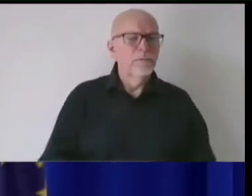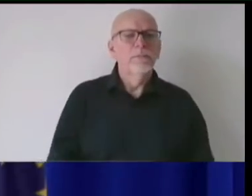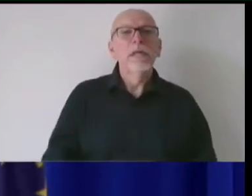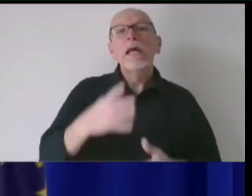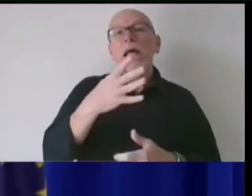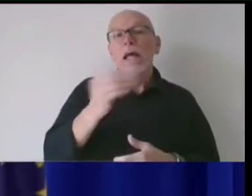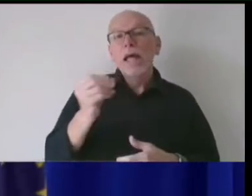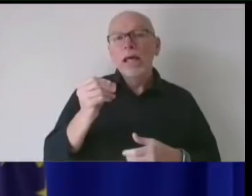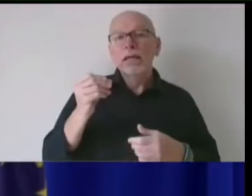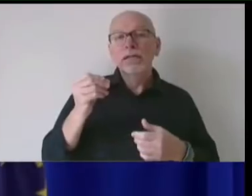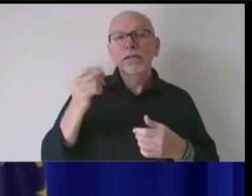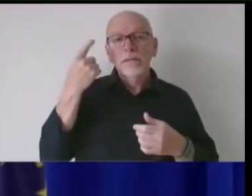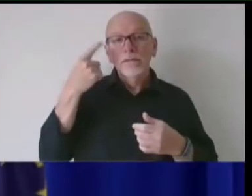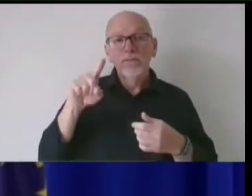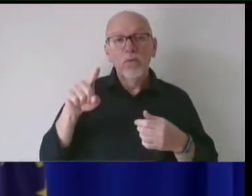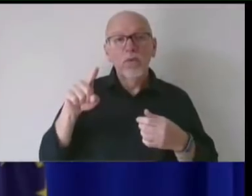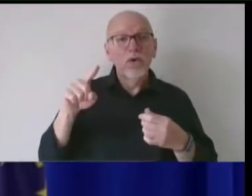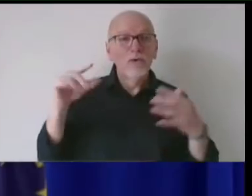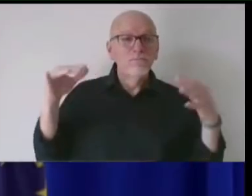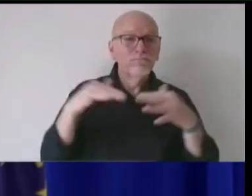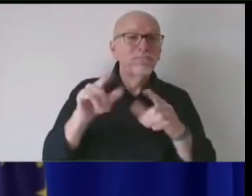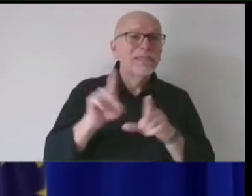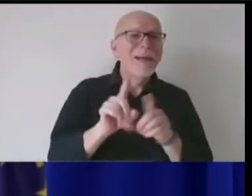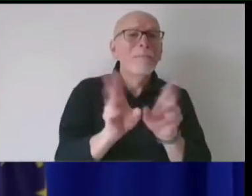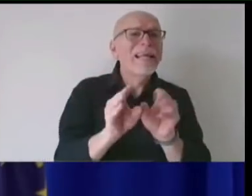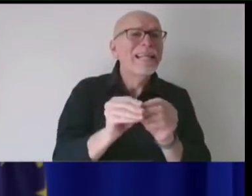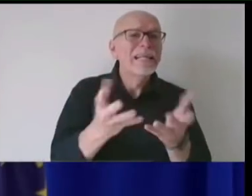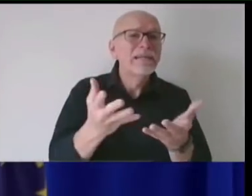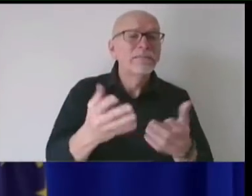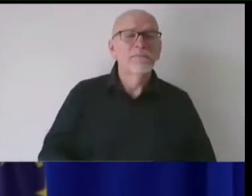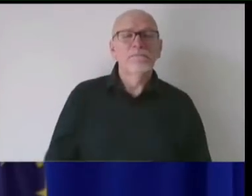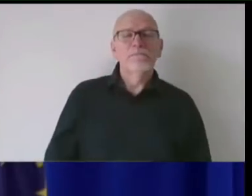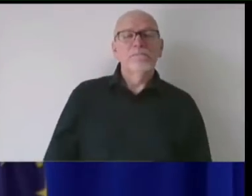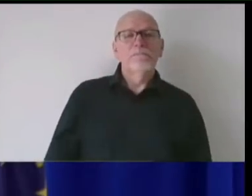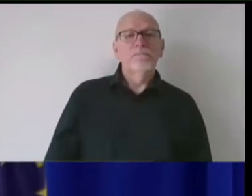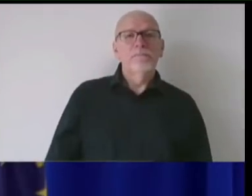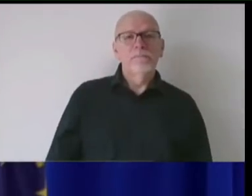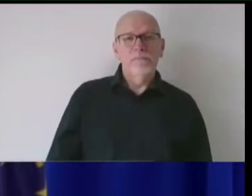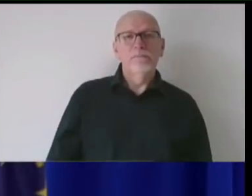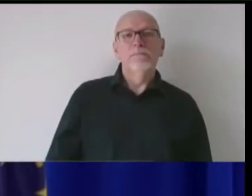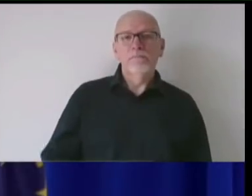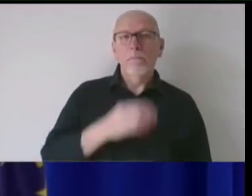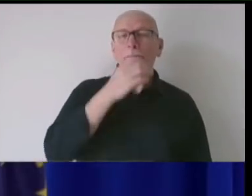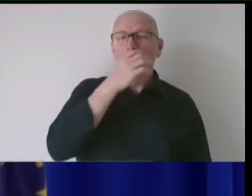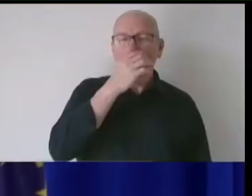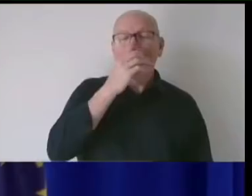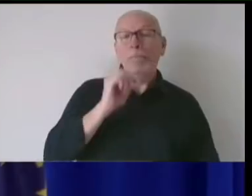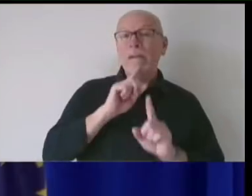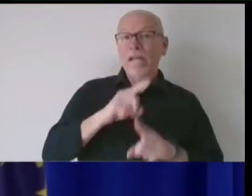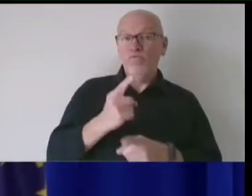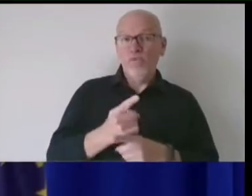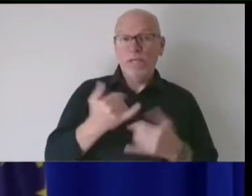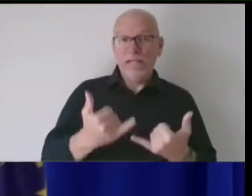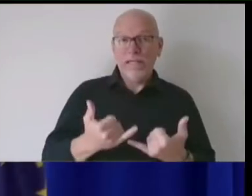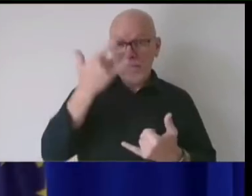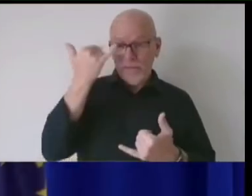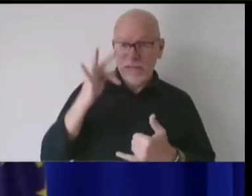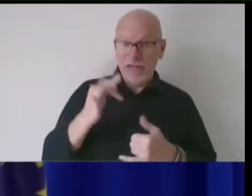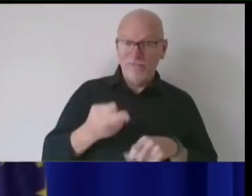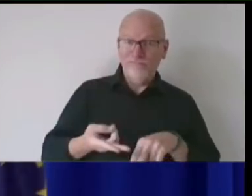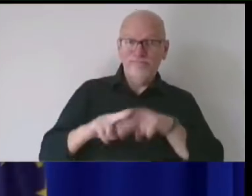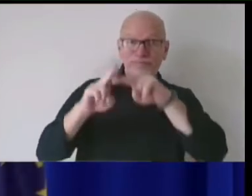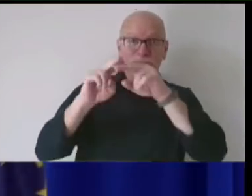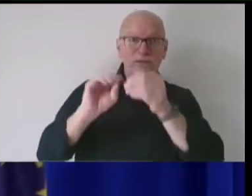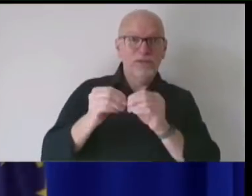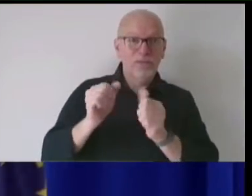and for in those congregate settings like meetings? So the answer right now for the surge that we are in with this